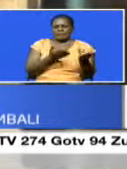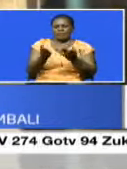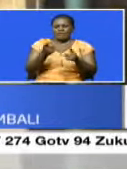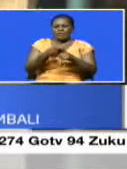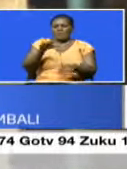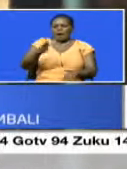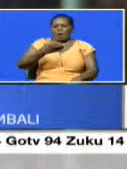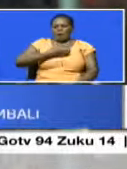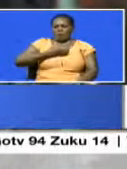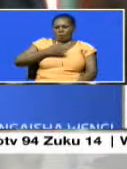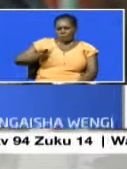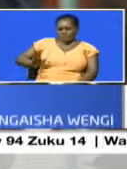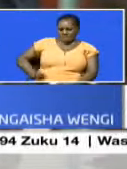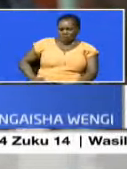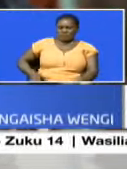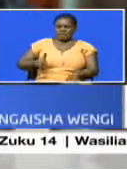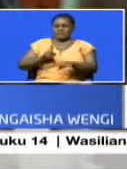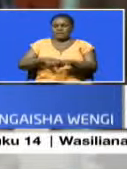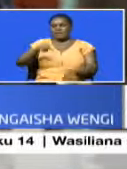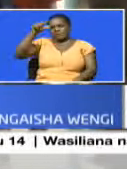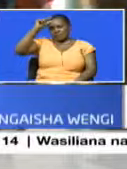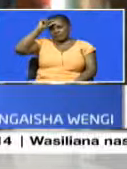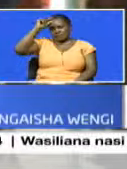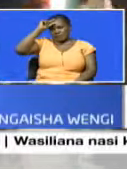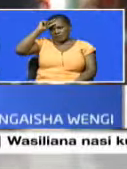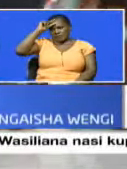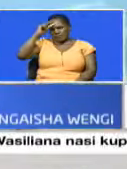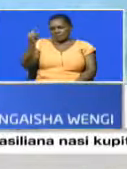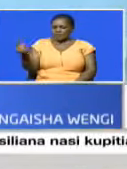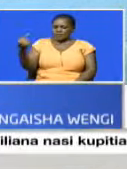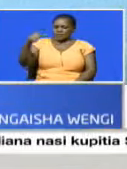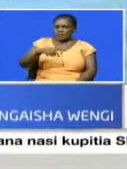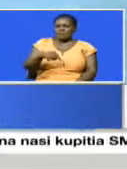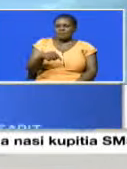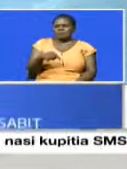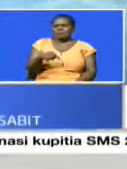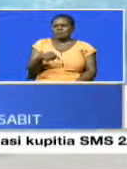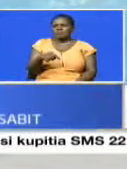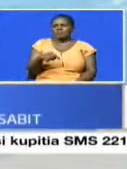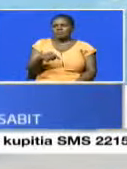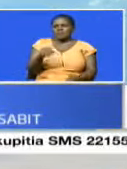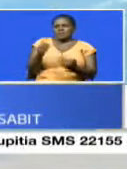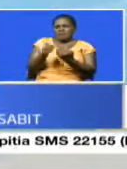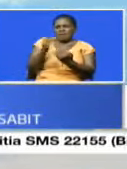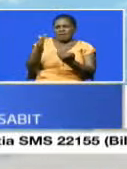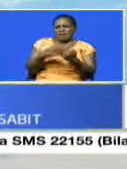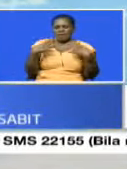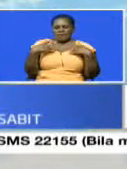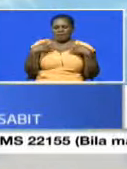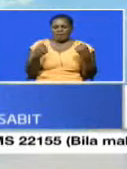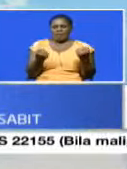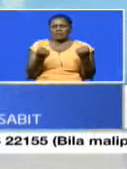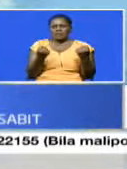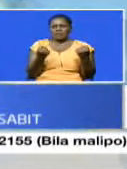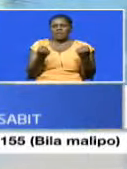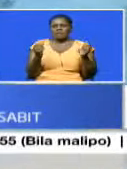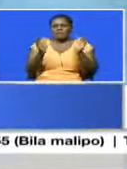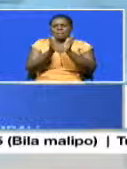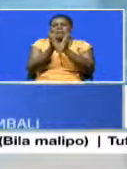pockets. So what the government did was to come in and take care of the health of its